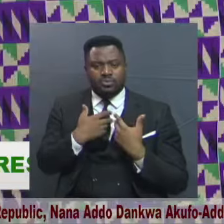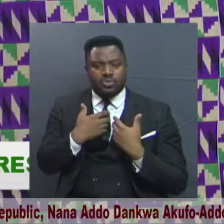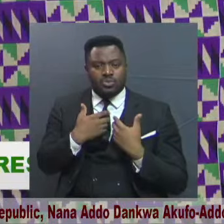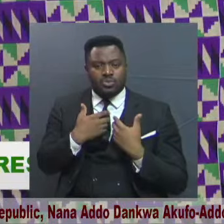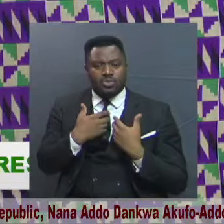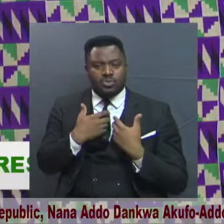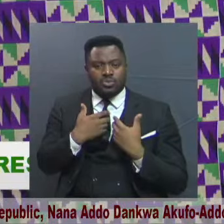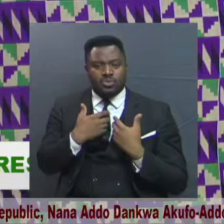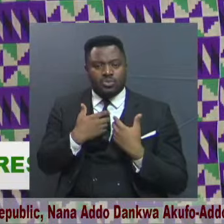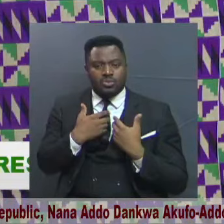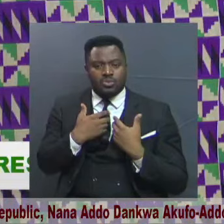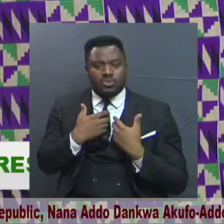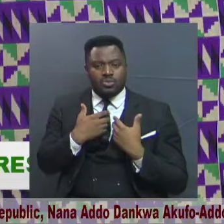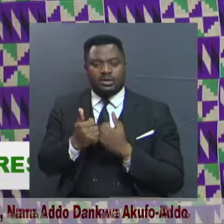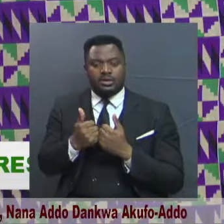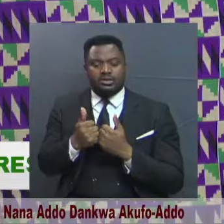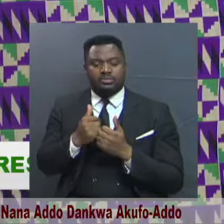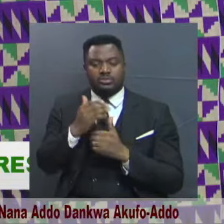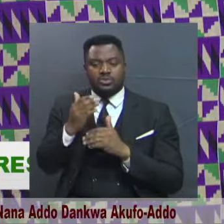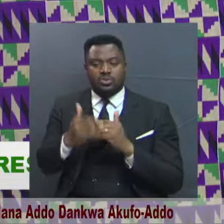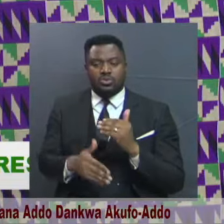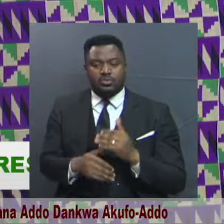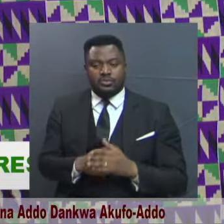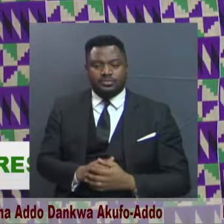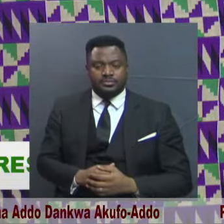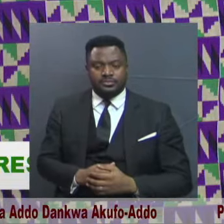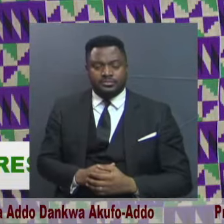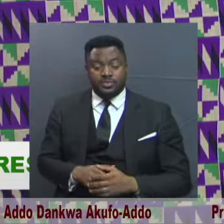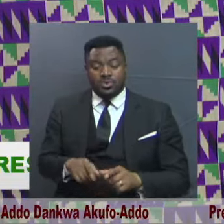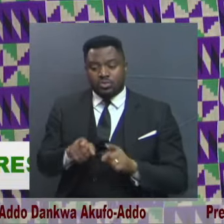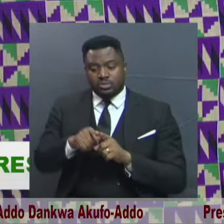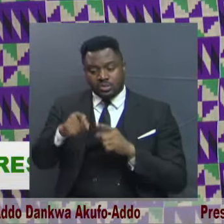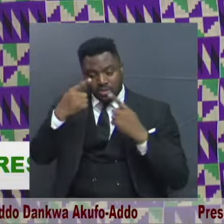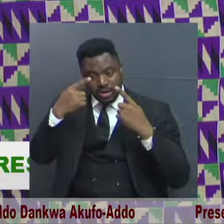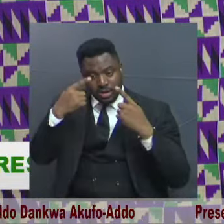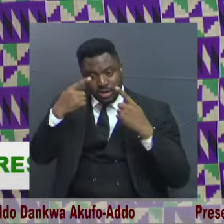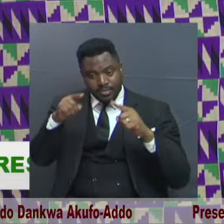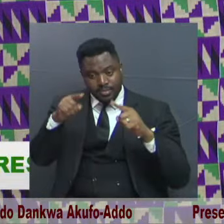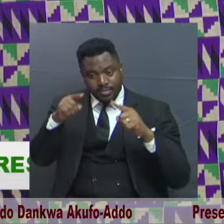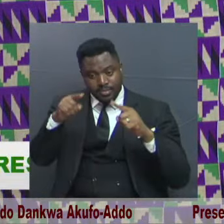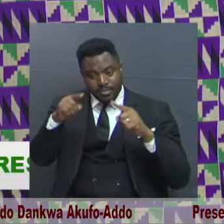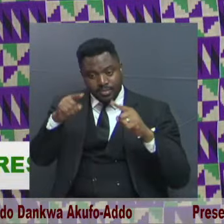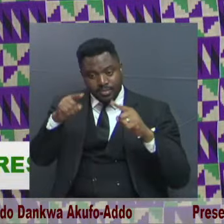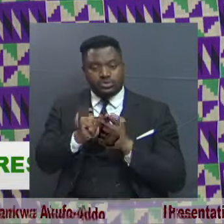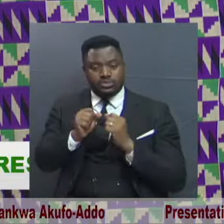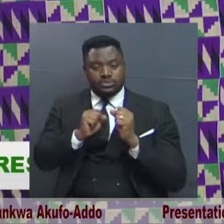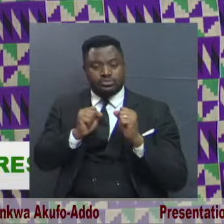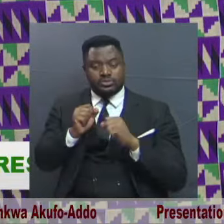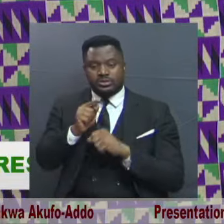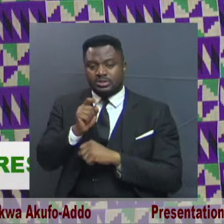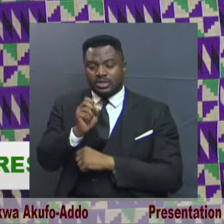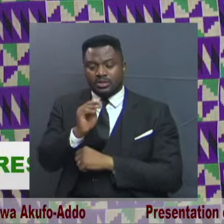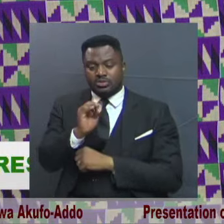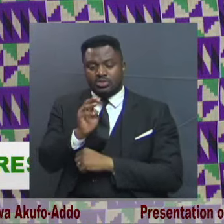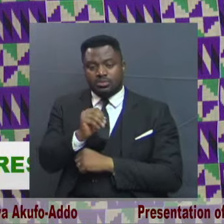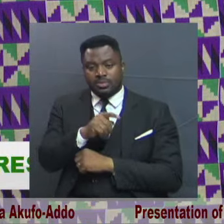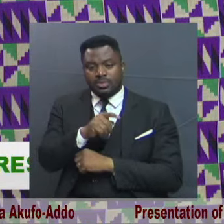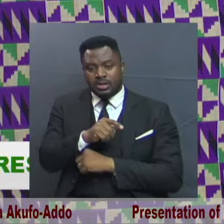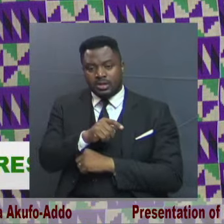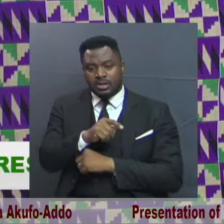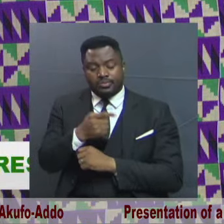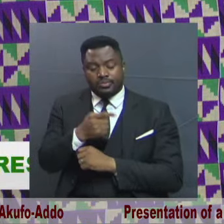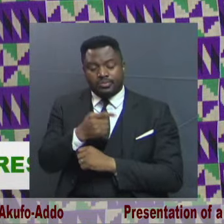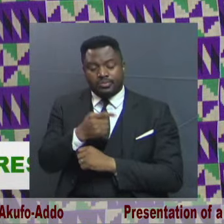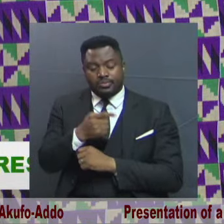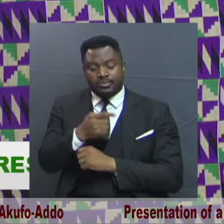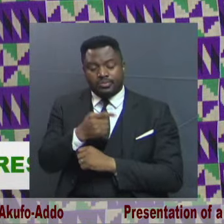after the games of are over some of the events will take place at the University of Ghana Sports Stadium it is worth noting that